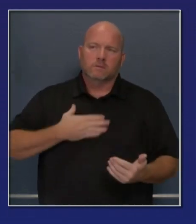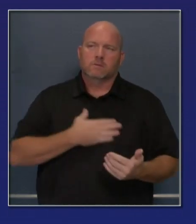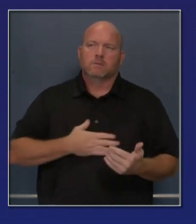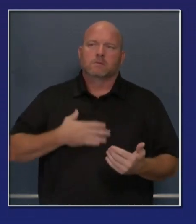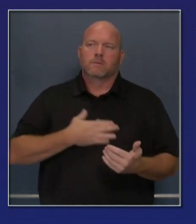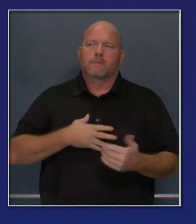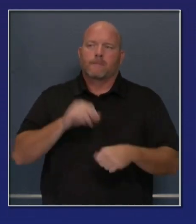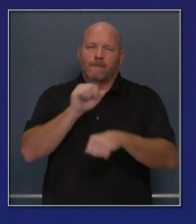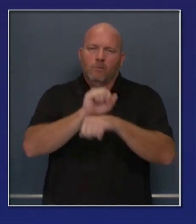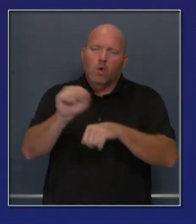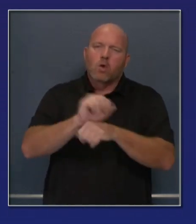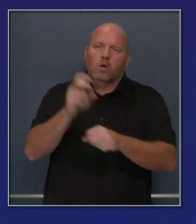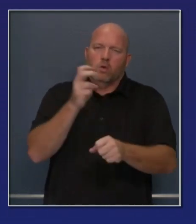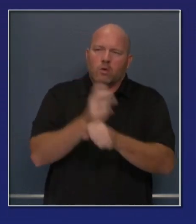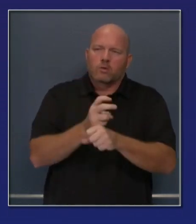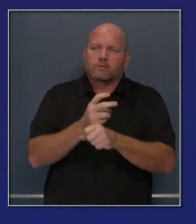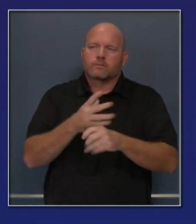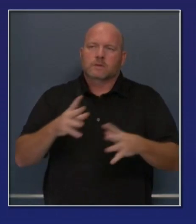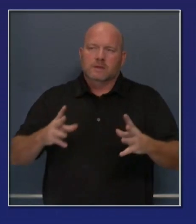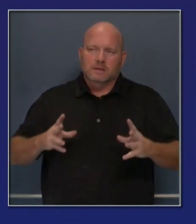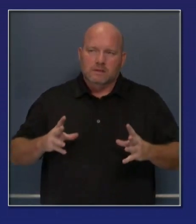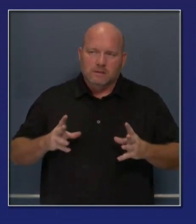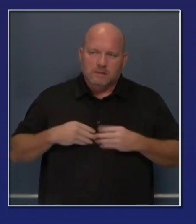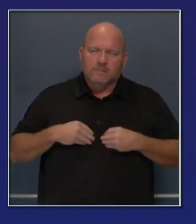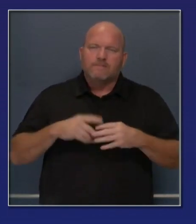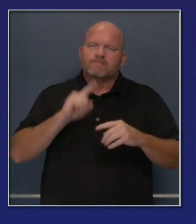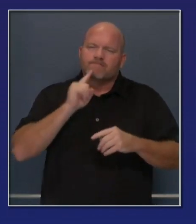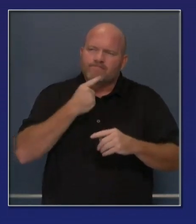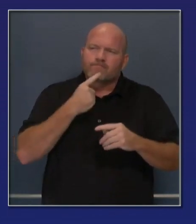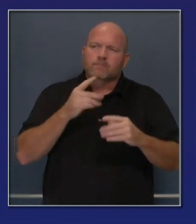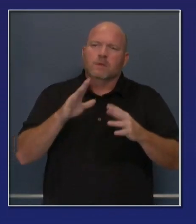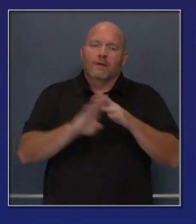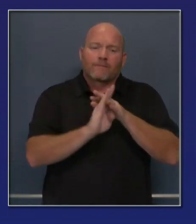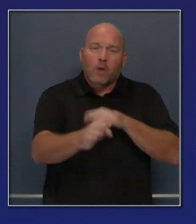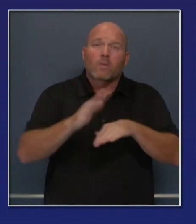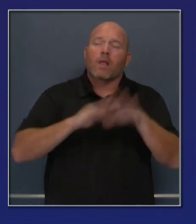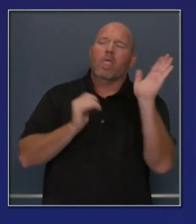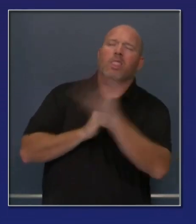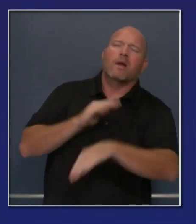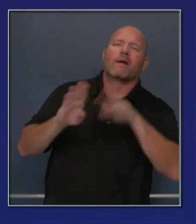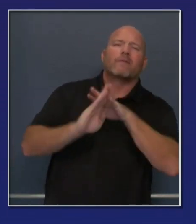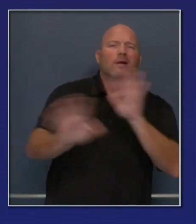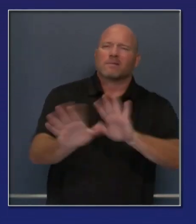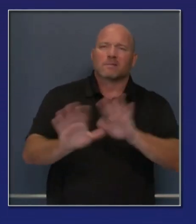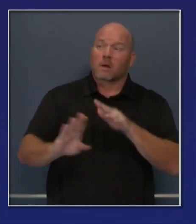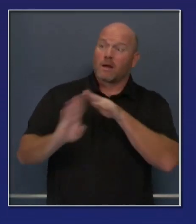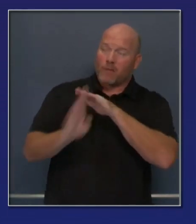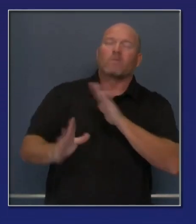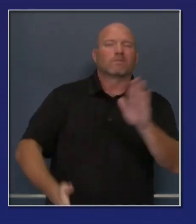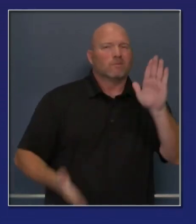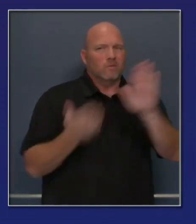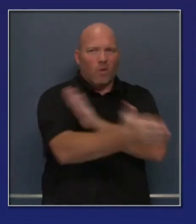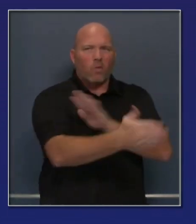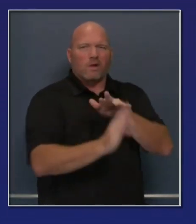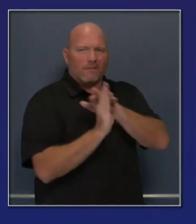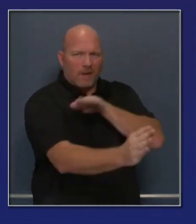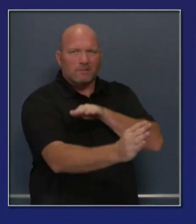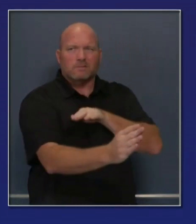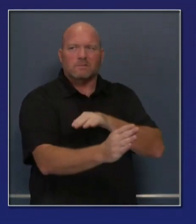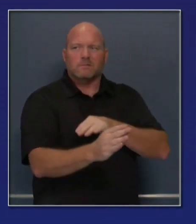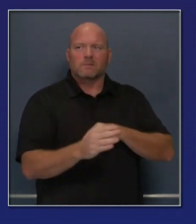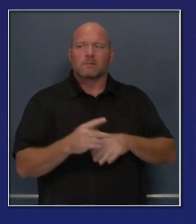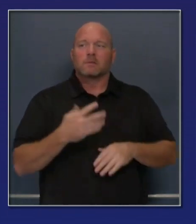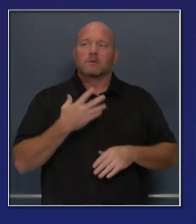vigilance. Please take very seriously those evacuation warnings if indeed you are the recipient of one of them.